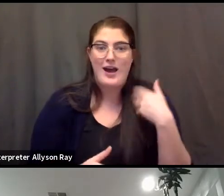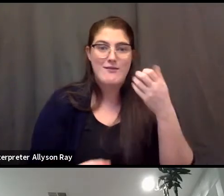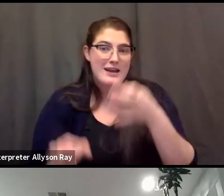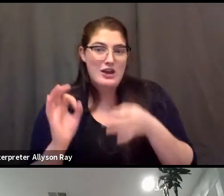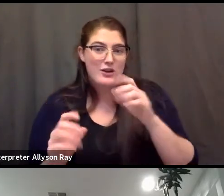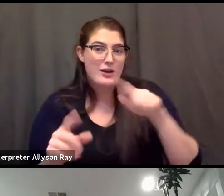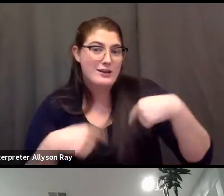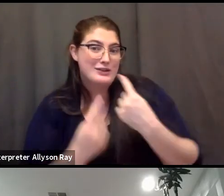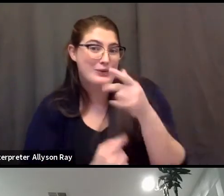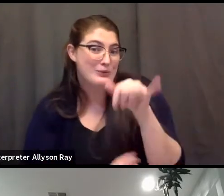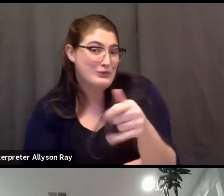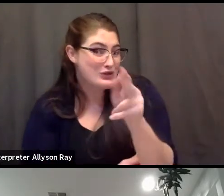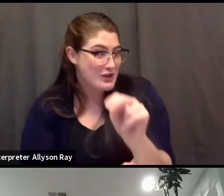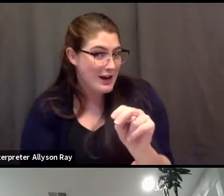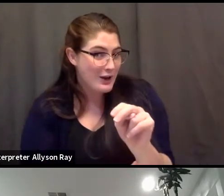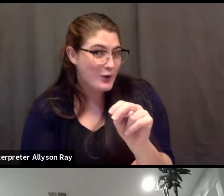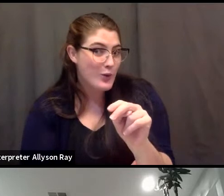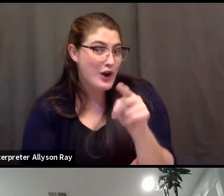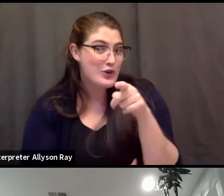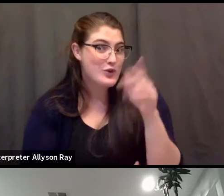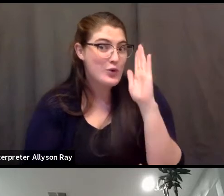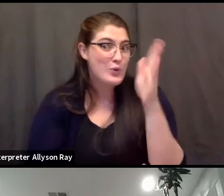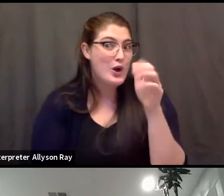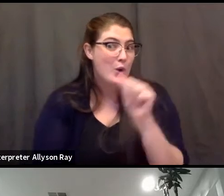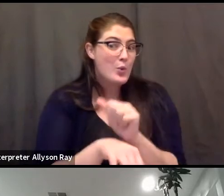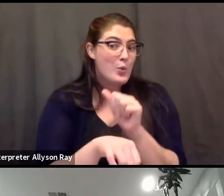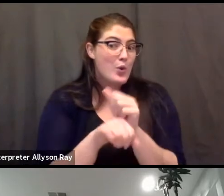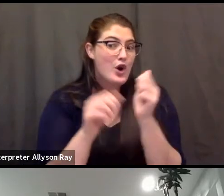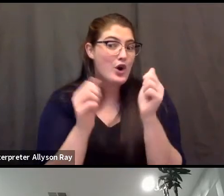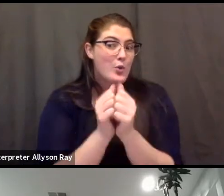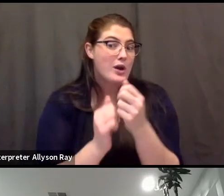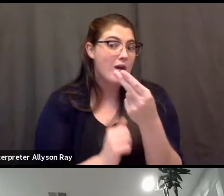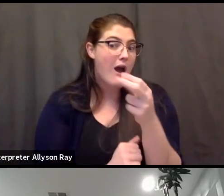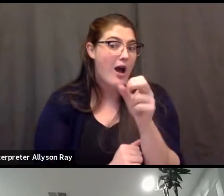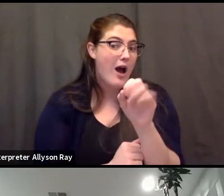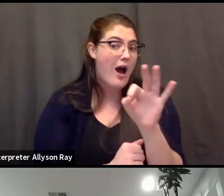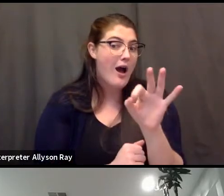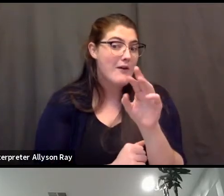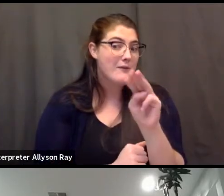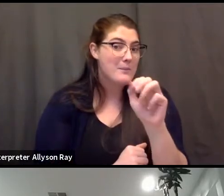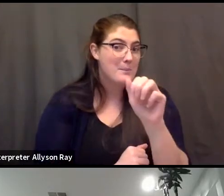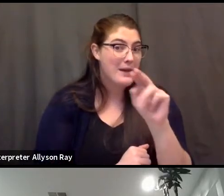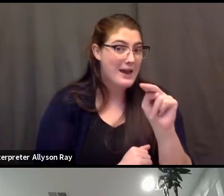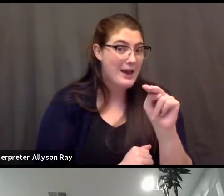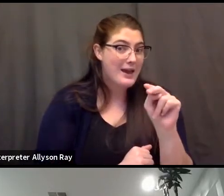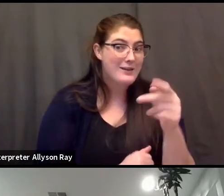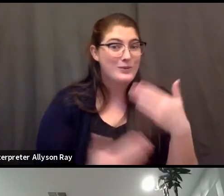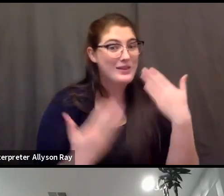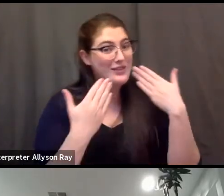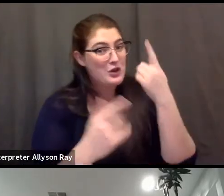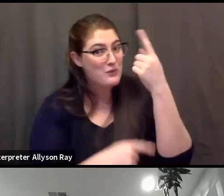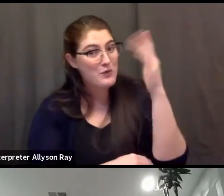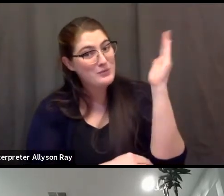January, and you will work with Commissioner-elect Hoffman, we thank you for presenting.